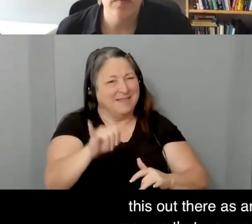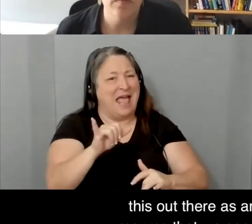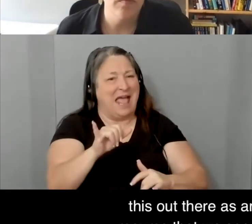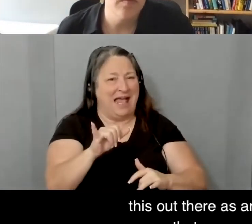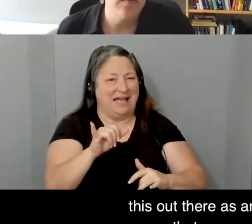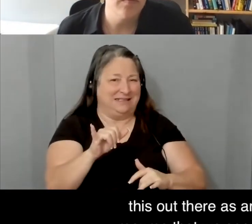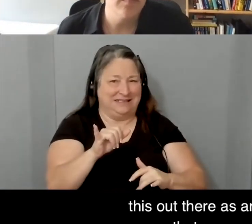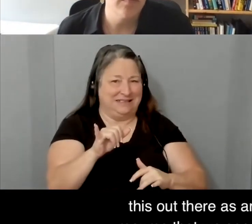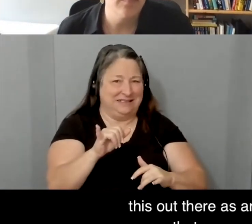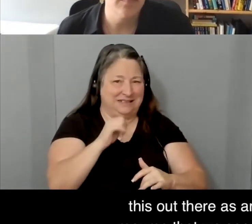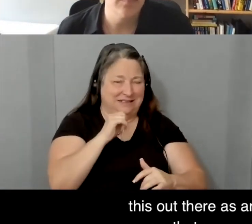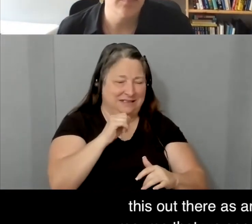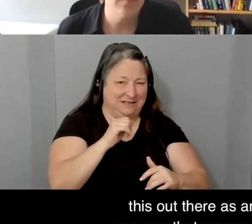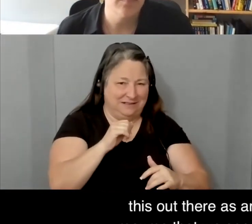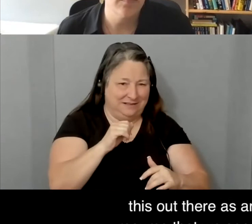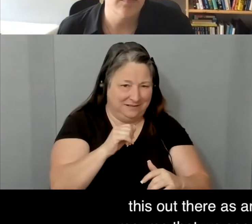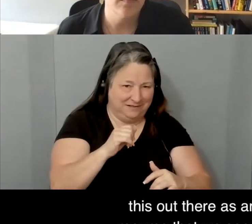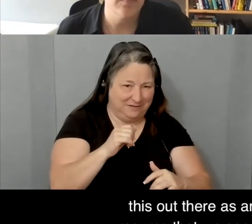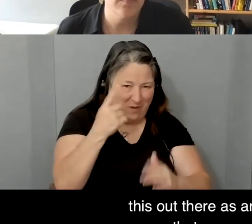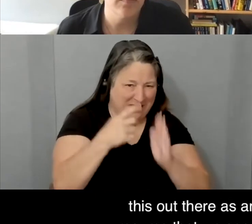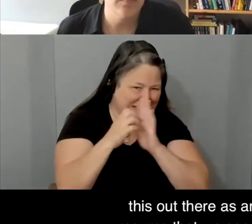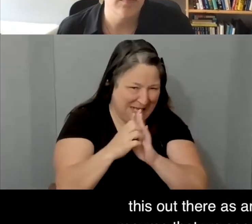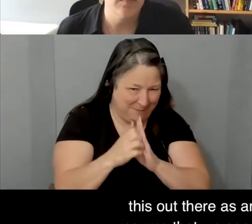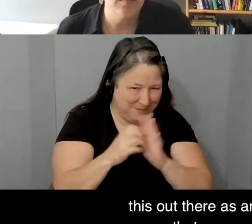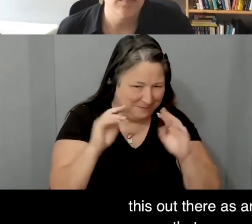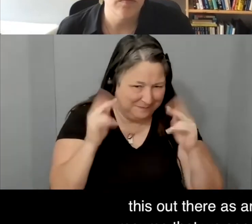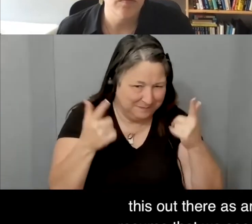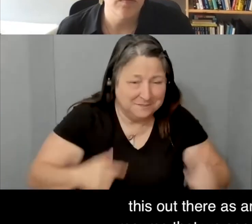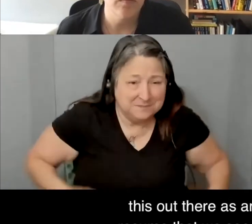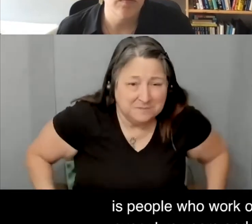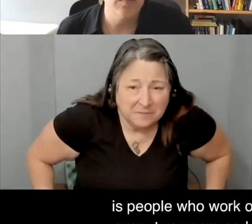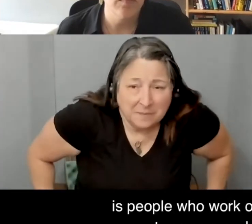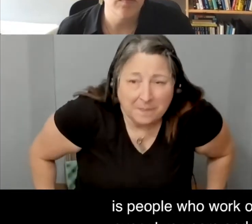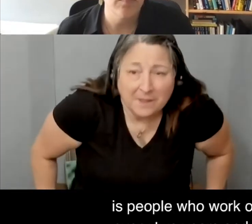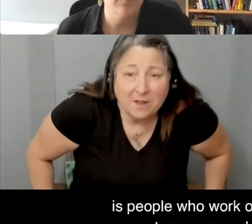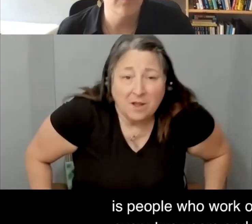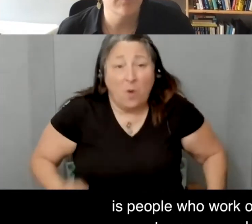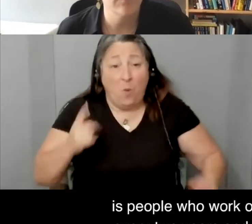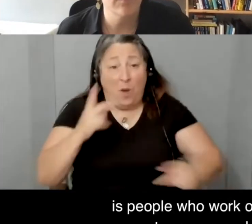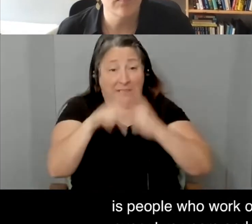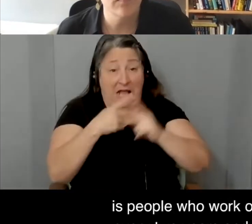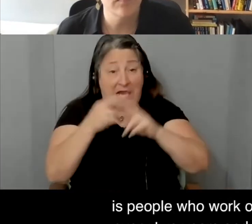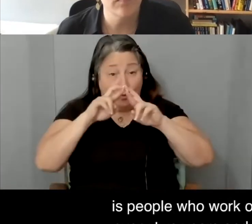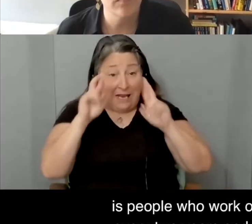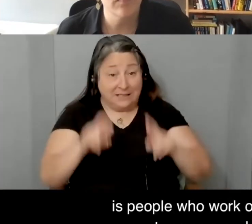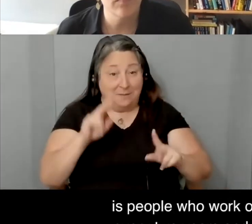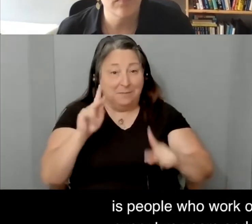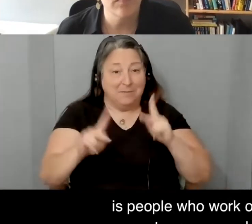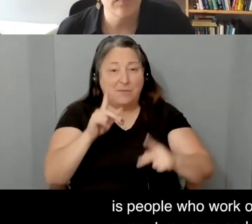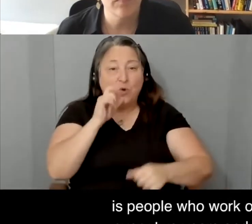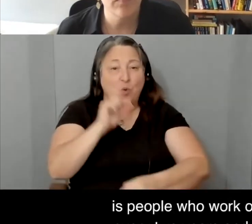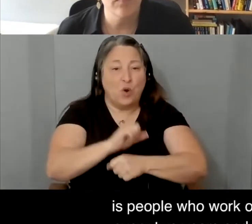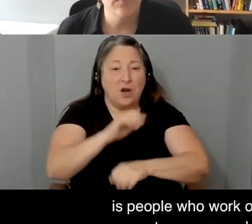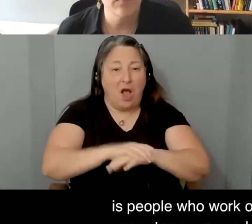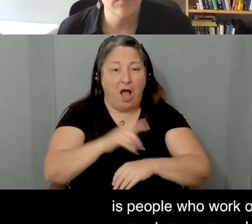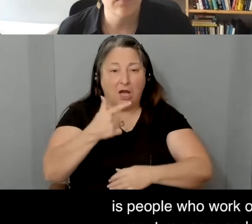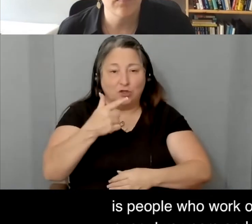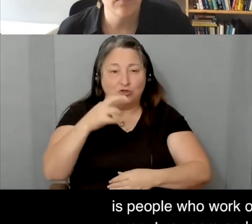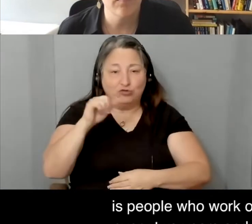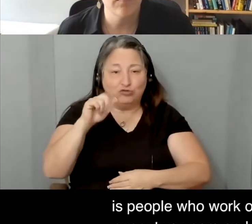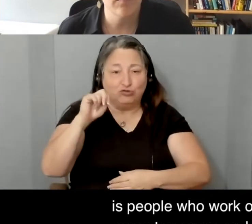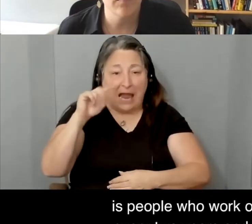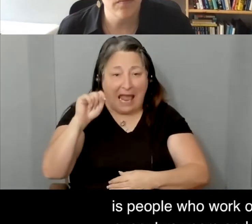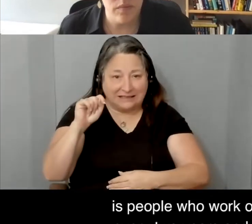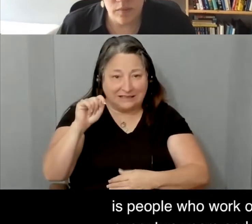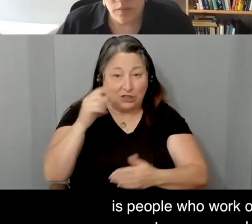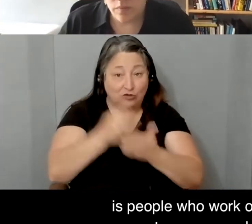as an example, is one type of resume that we see a lot of people struggle with is people who work on grants. So their grants